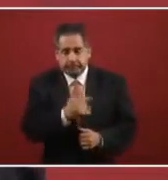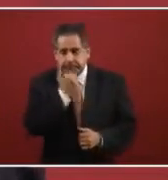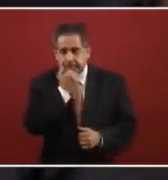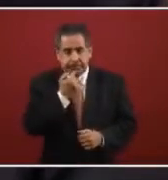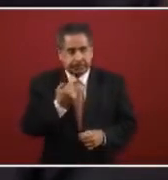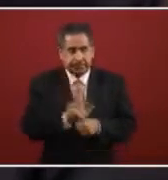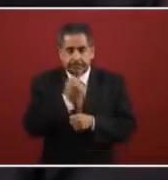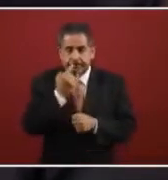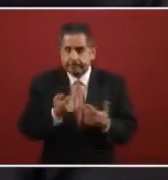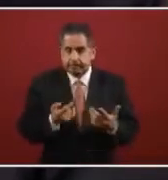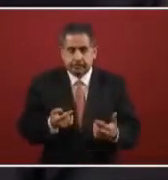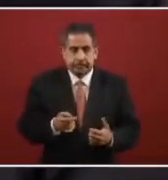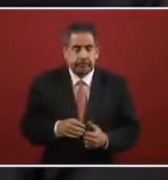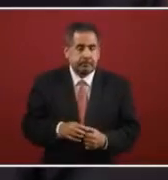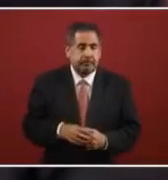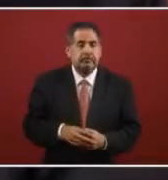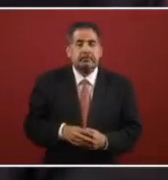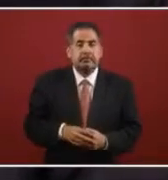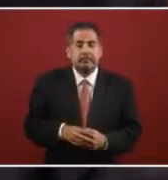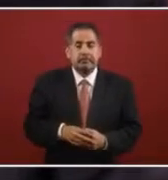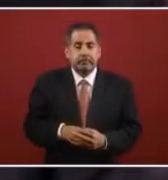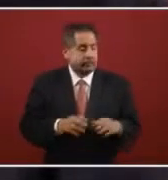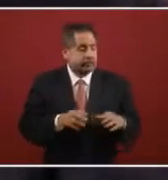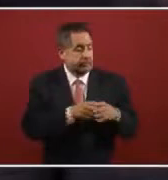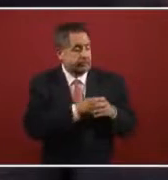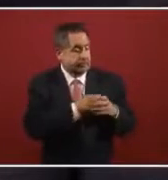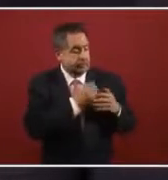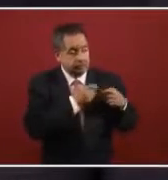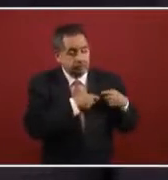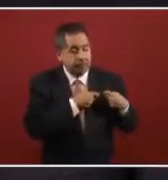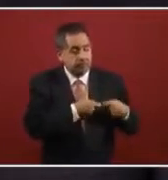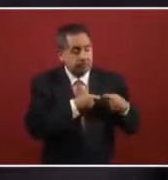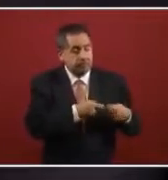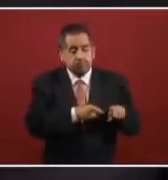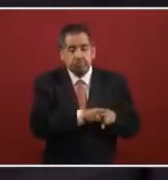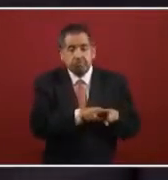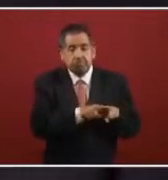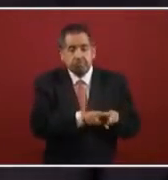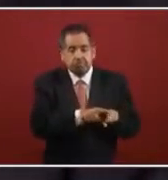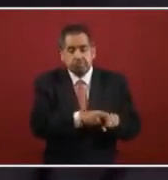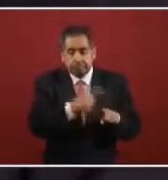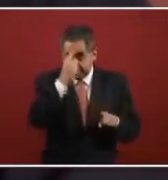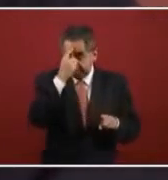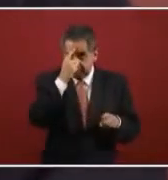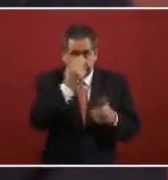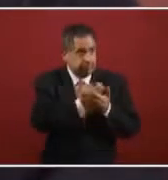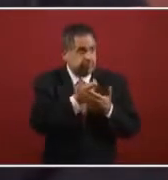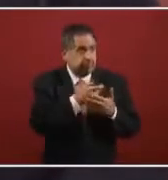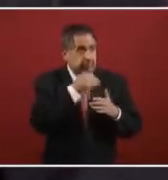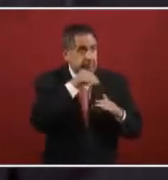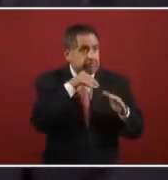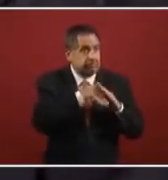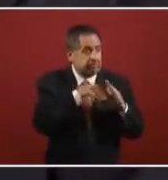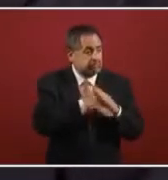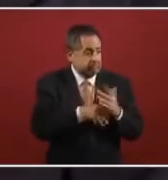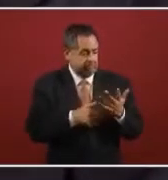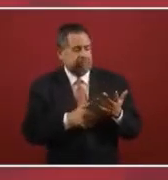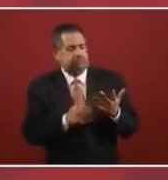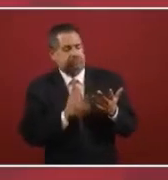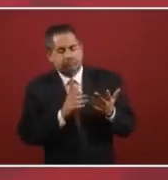What good results they gave us. What a good school of economic